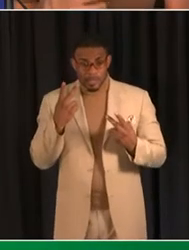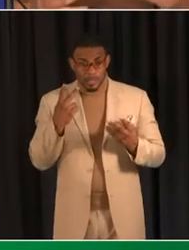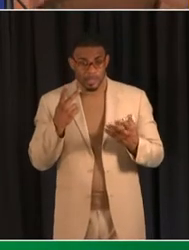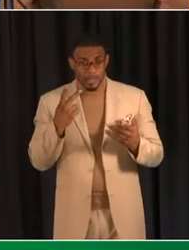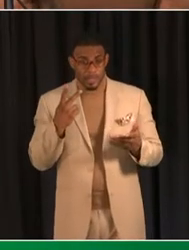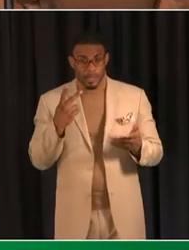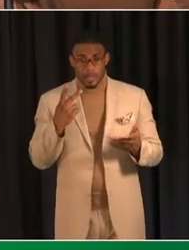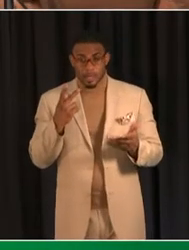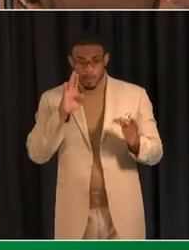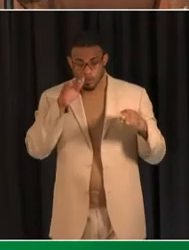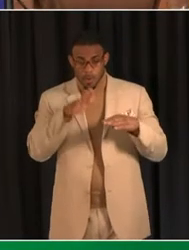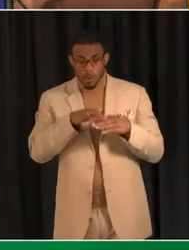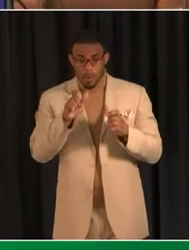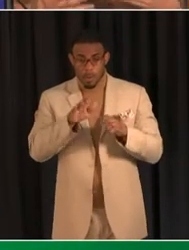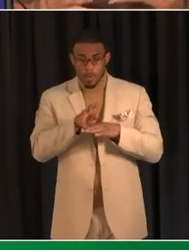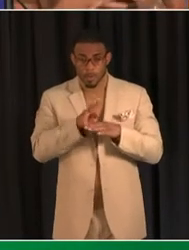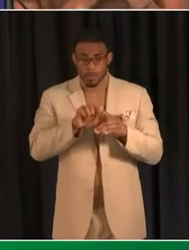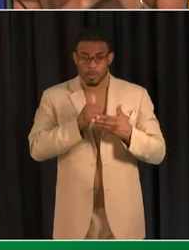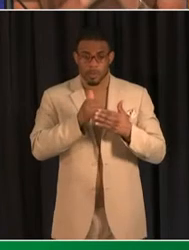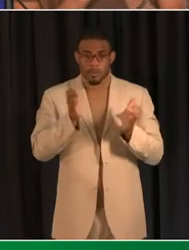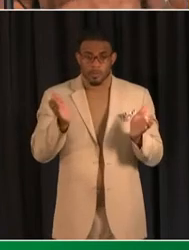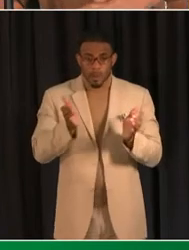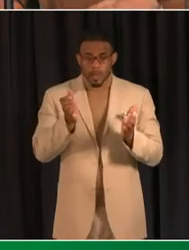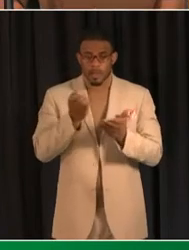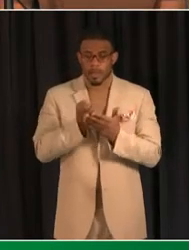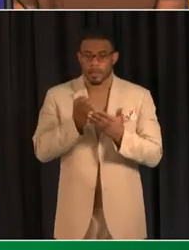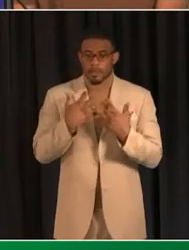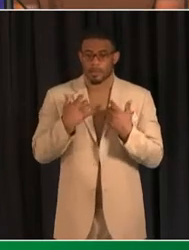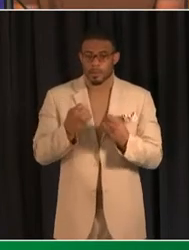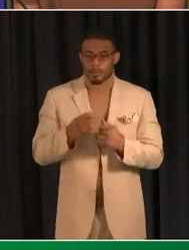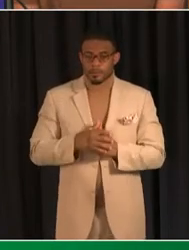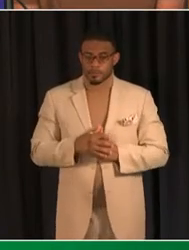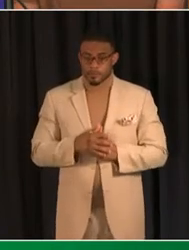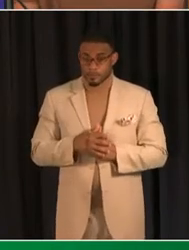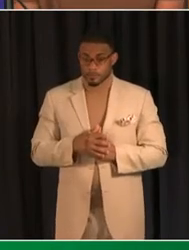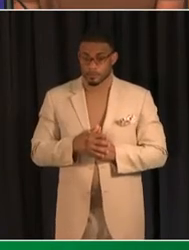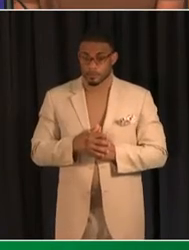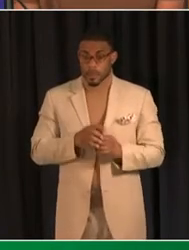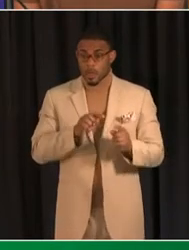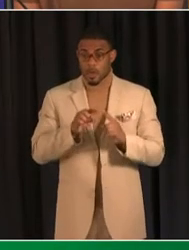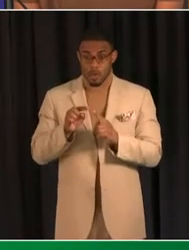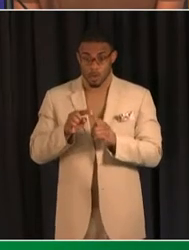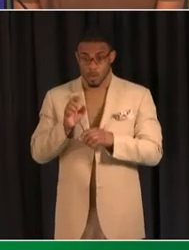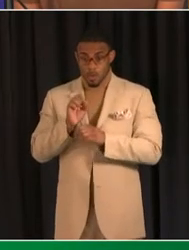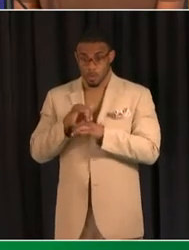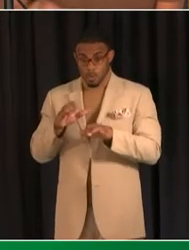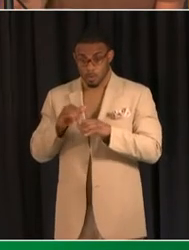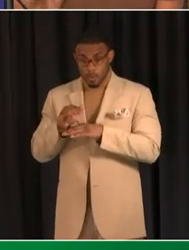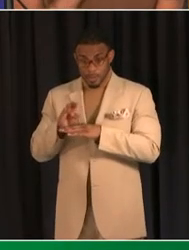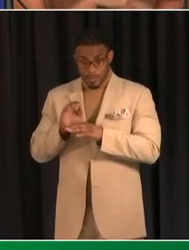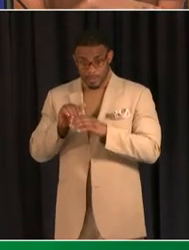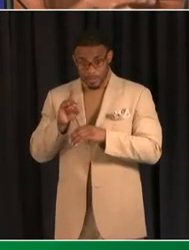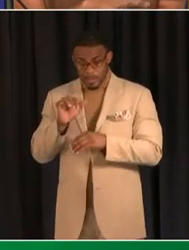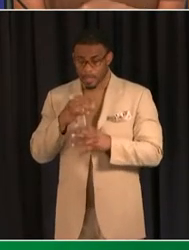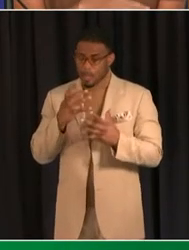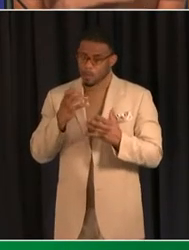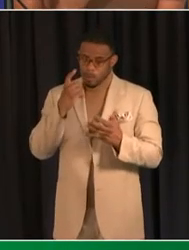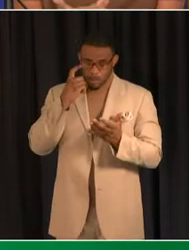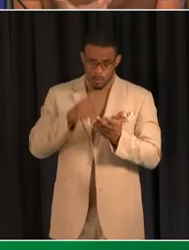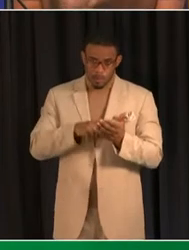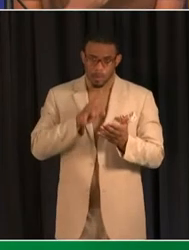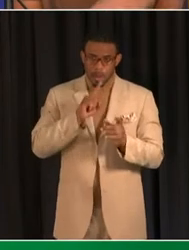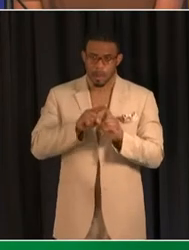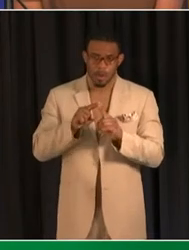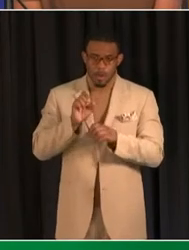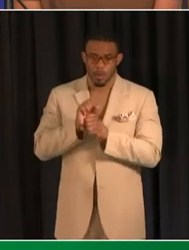we're seeing a focus on small businesses to help foster that economic recovery. In addition to the work we're doing with businesses in DC, I do